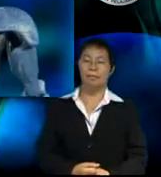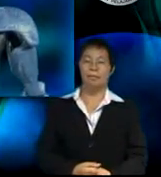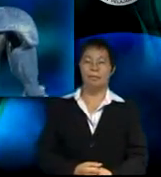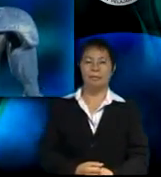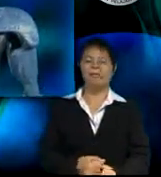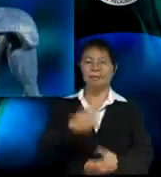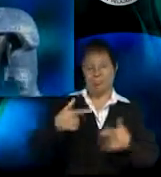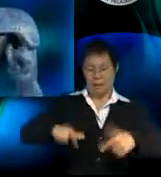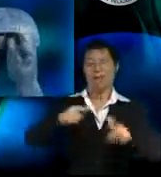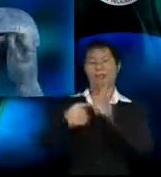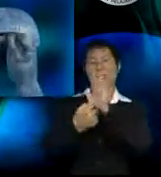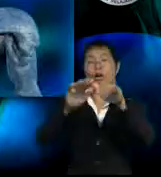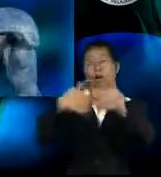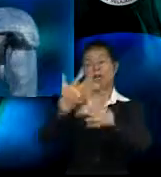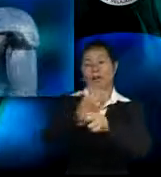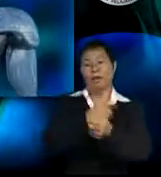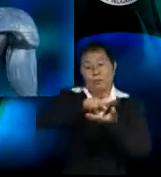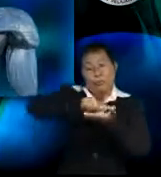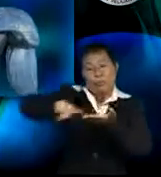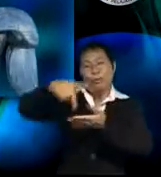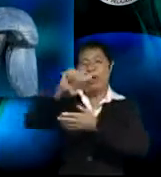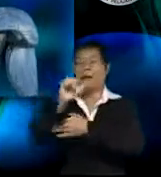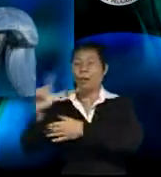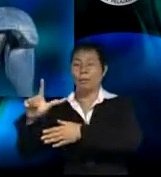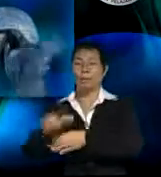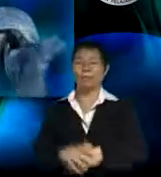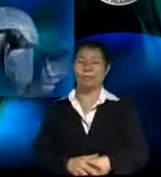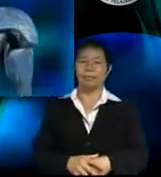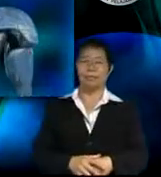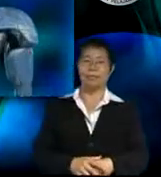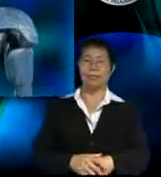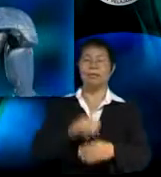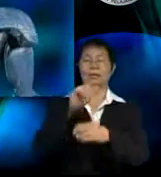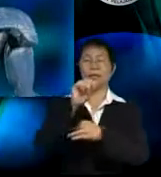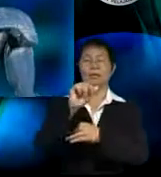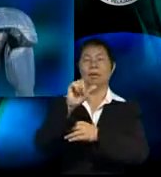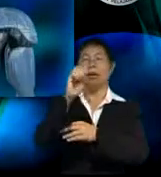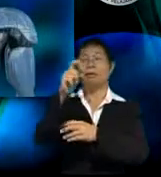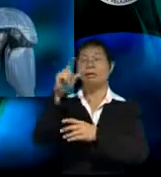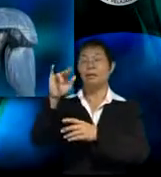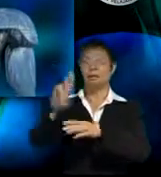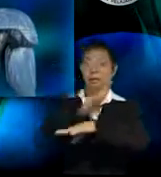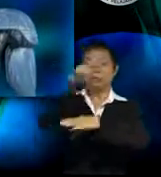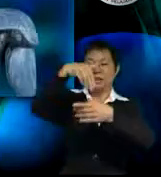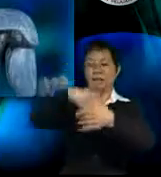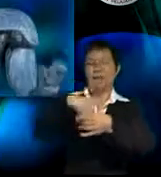Let me show you how we get pure aluminium from aluminum oxide using electrolysis.